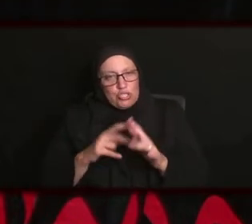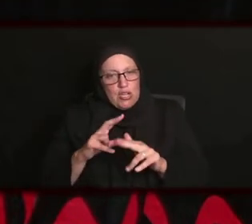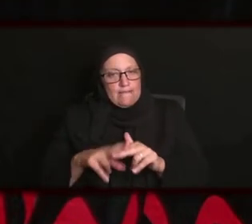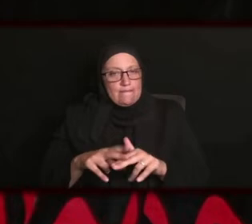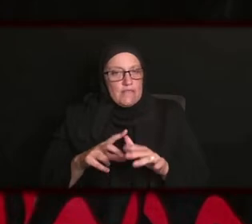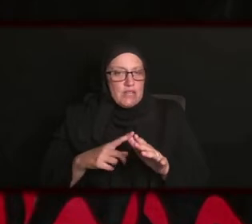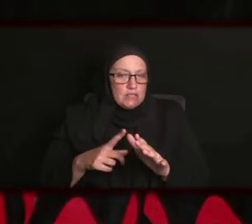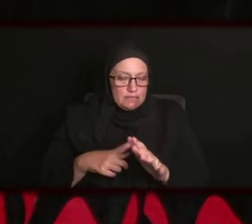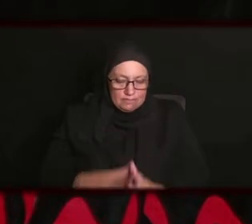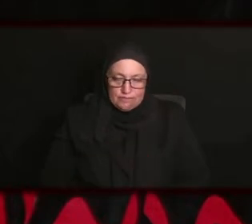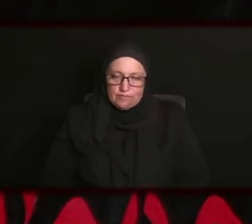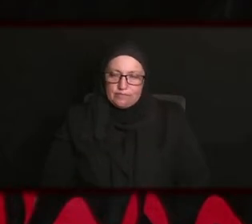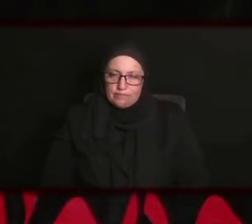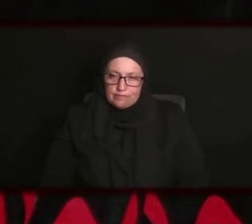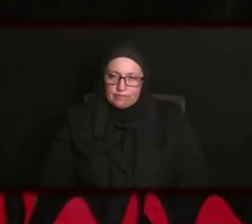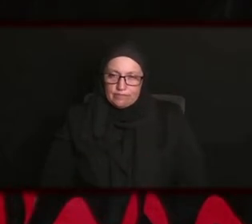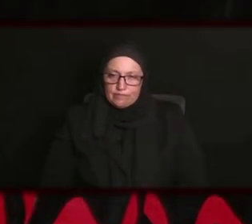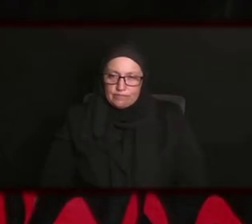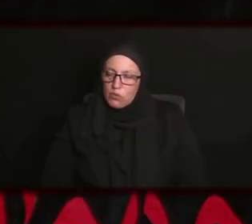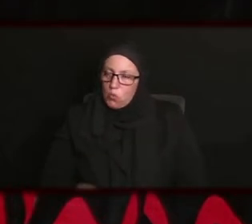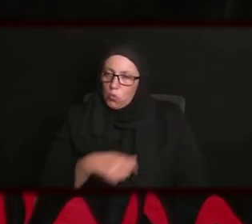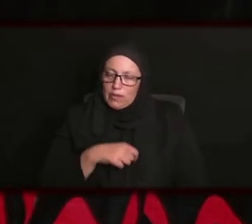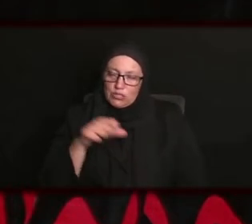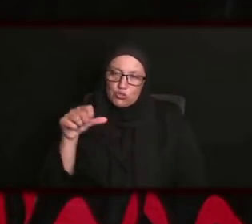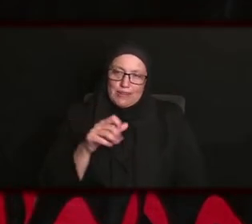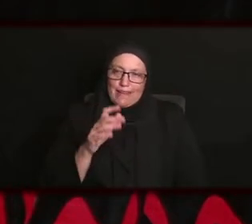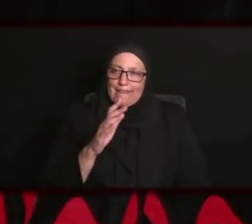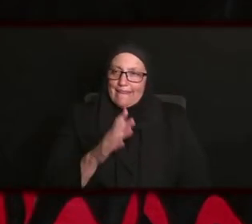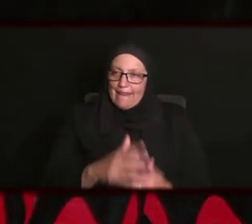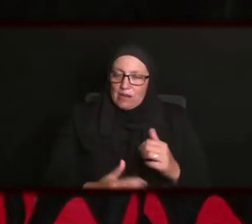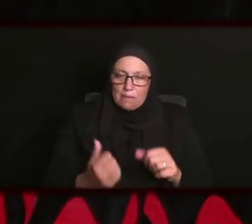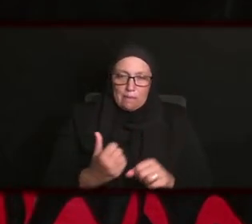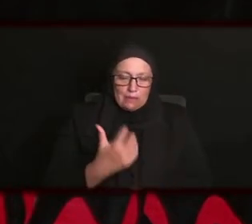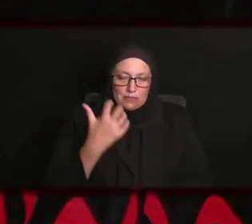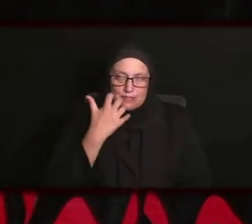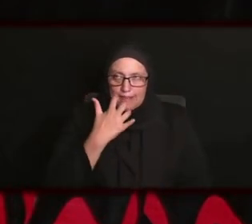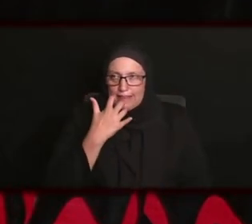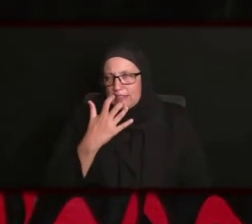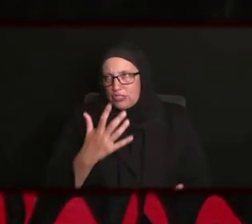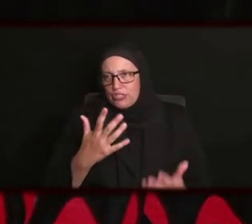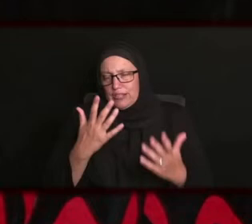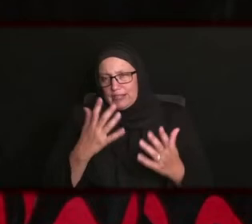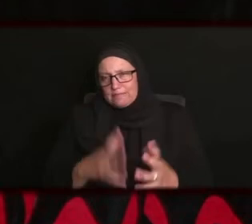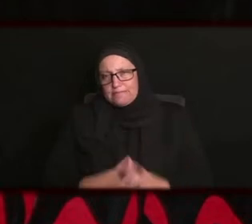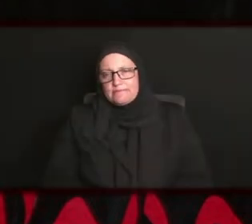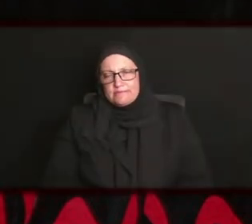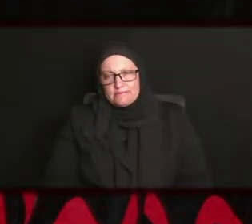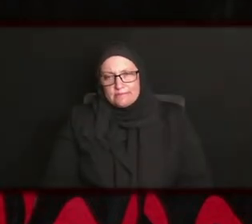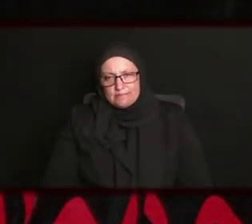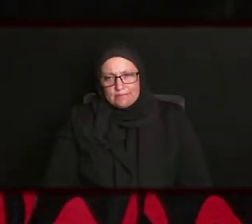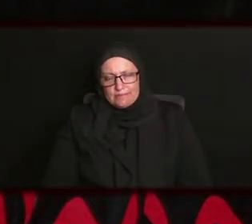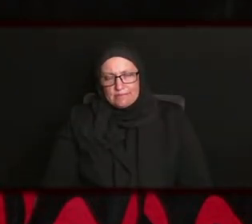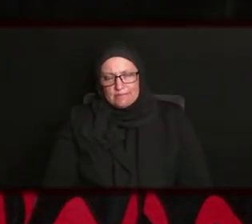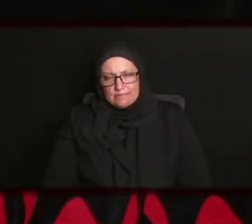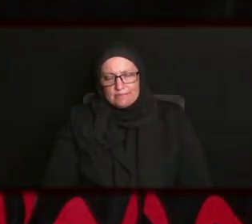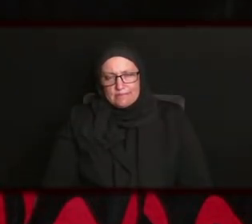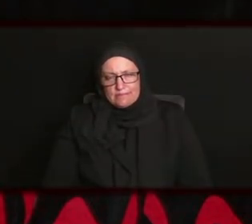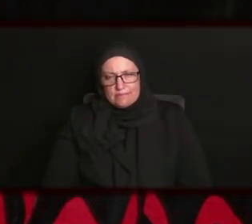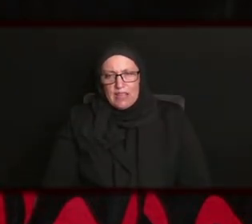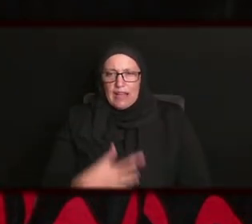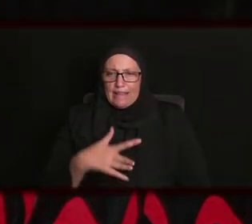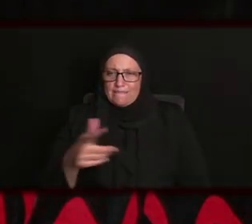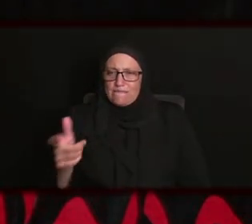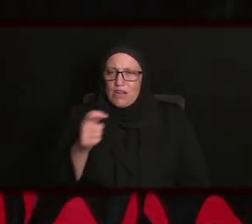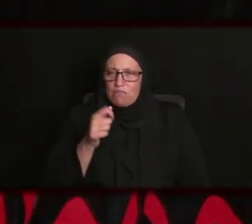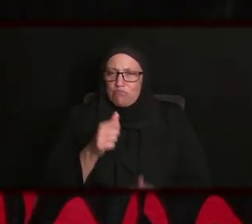Ummah. We should never make that mistake, inshallah. And with that, may I invite Brother